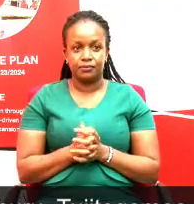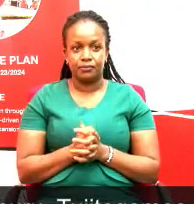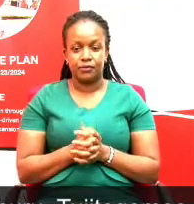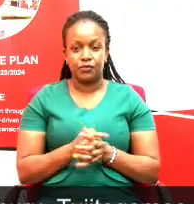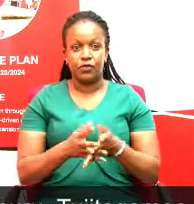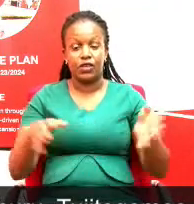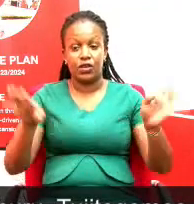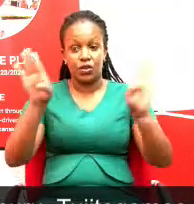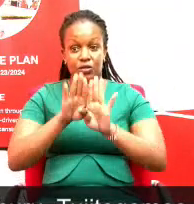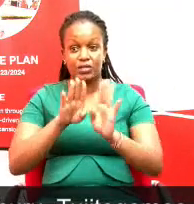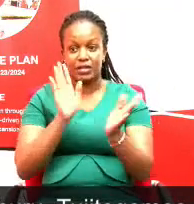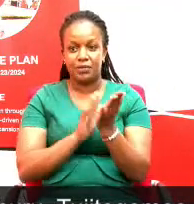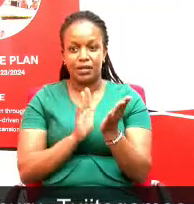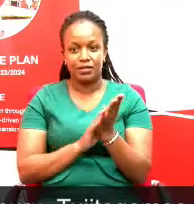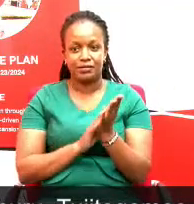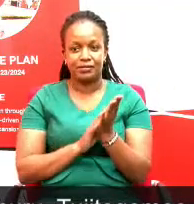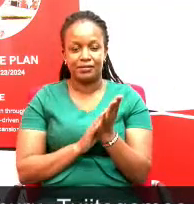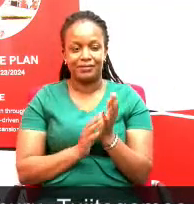For the closing remarks